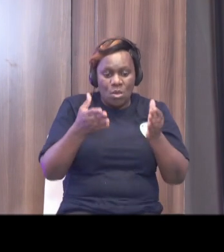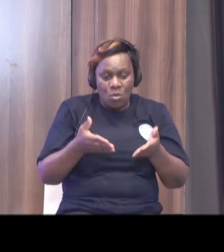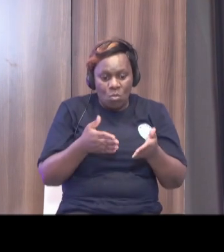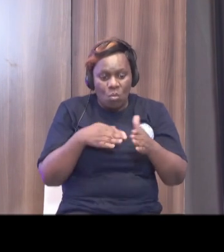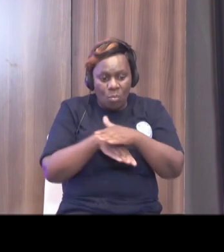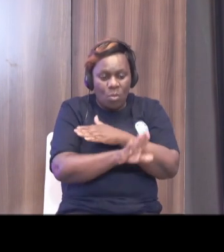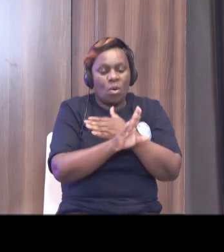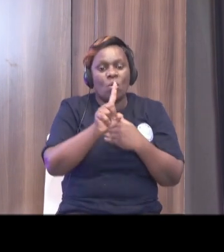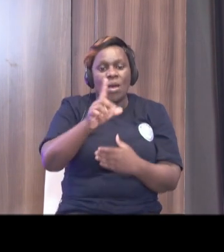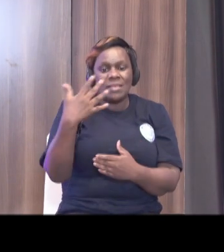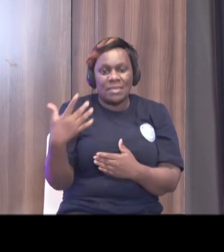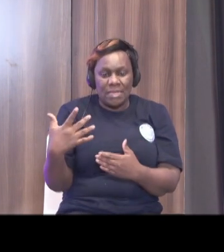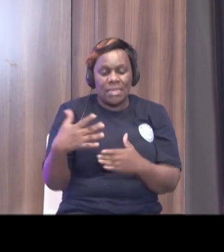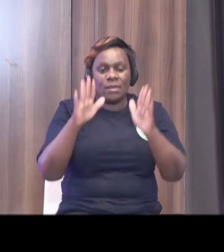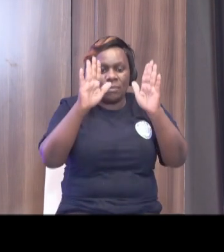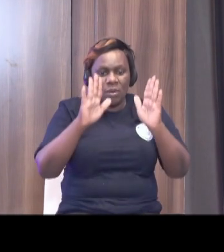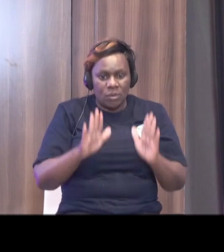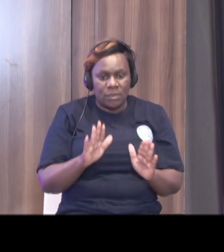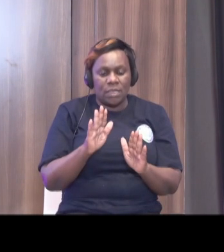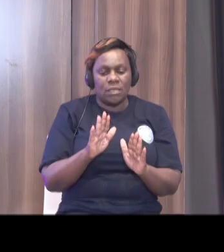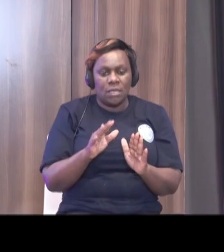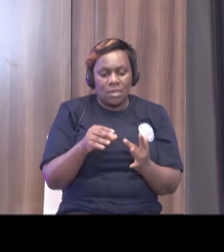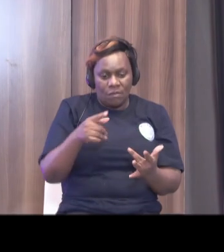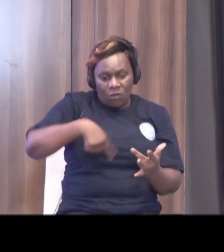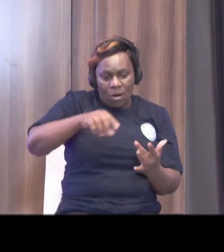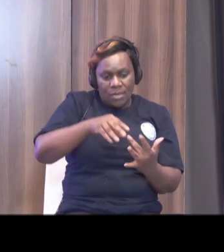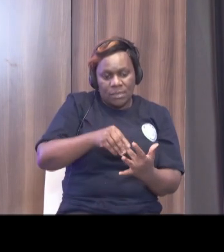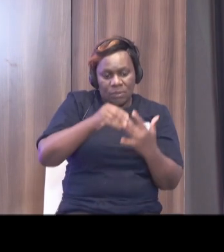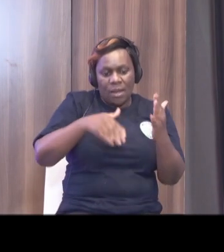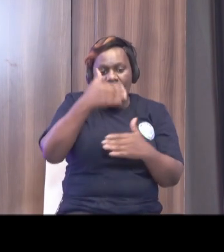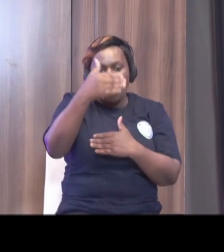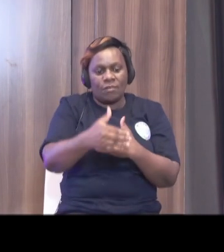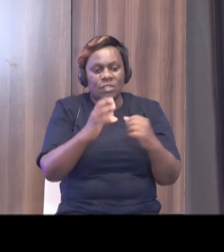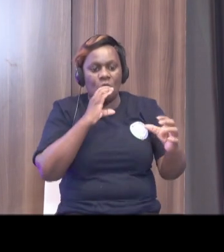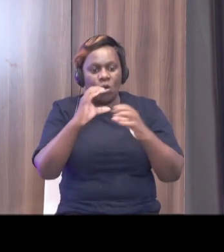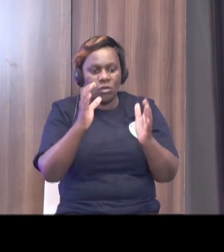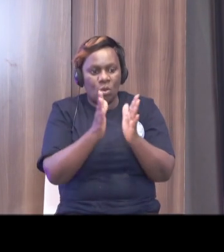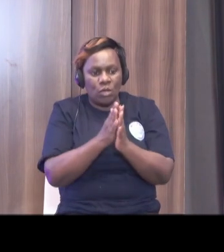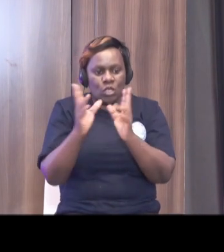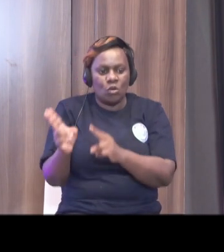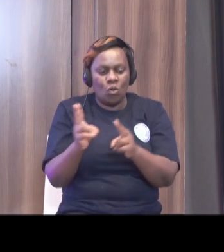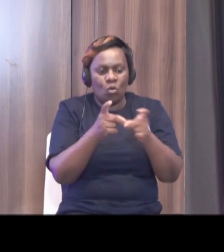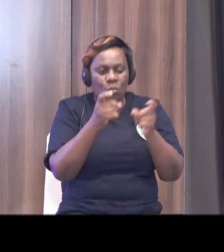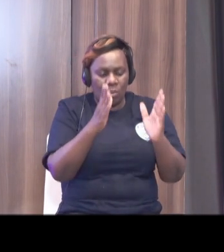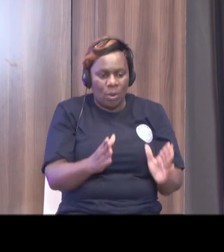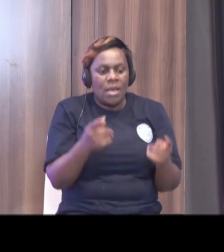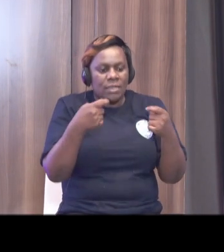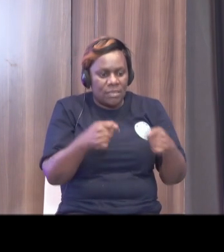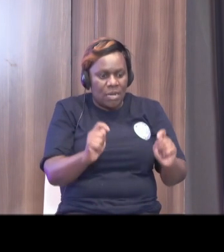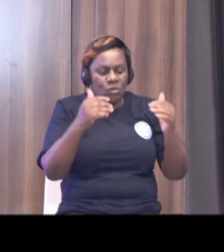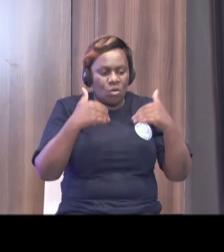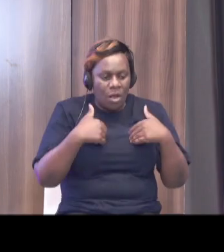characteristics, one thing that was important to us, particularly after conversations with regulators, was to try to